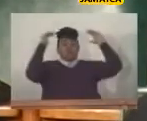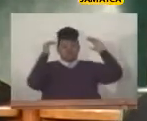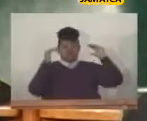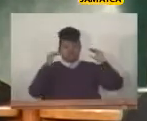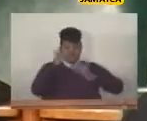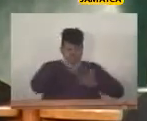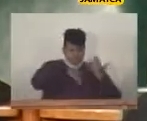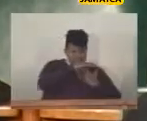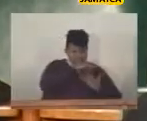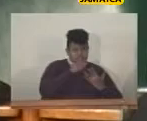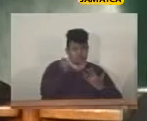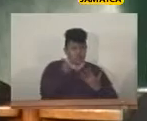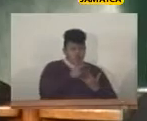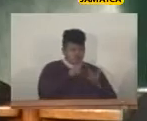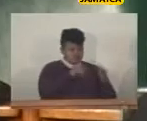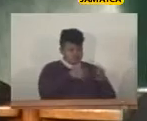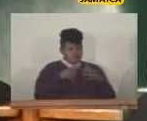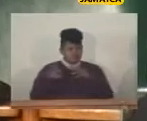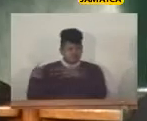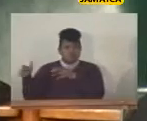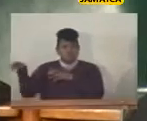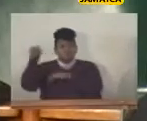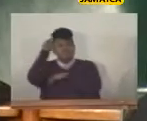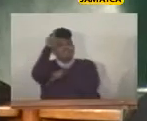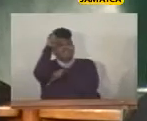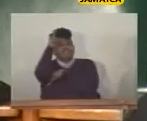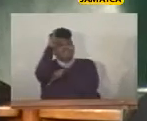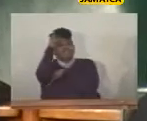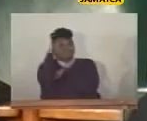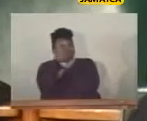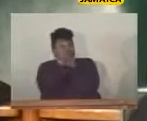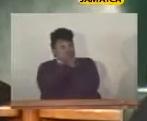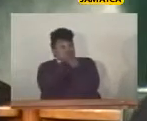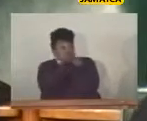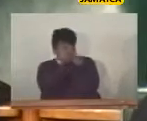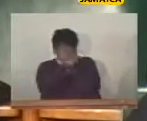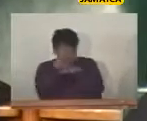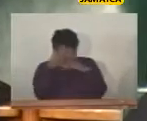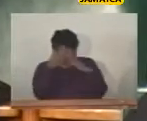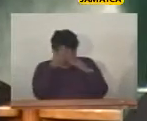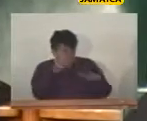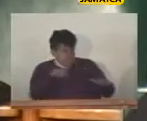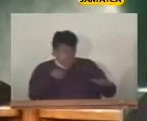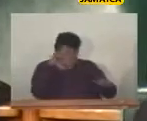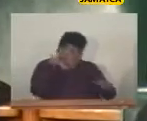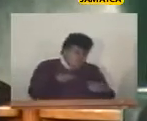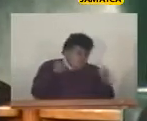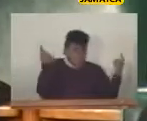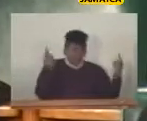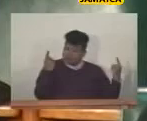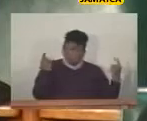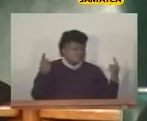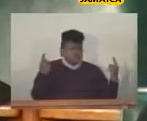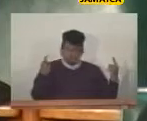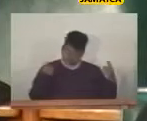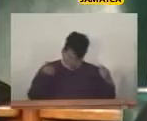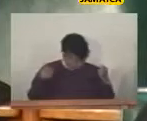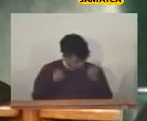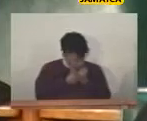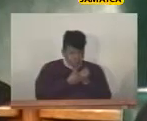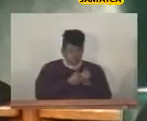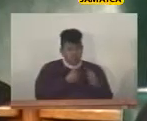dimensions understand that there is no divide on the need to take extraordinary action against